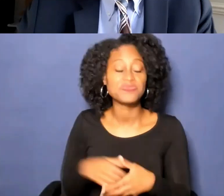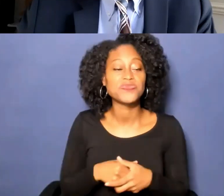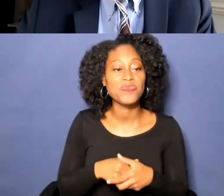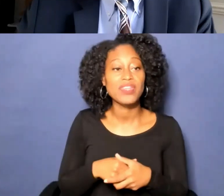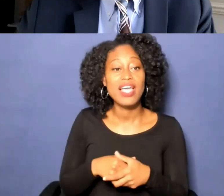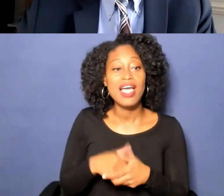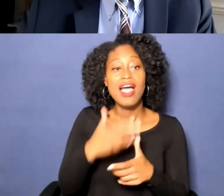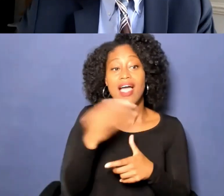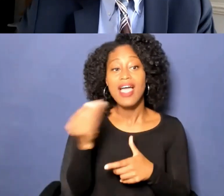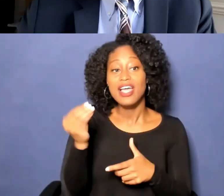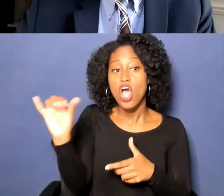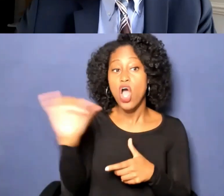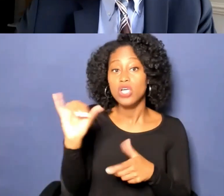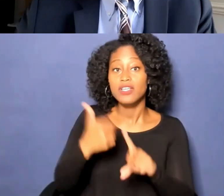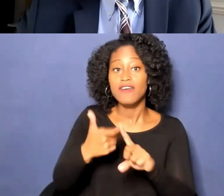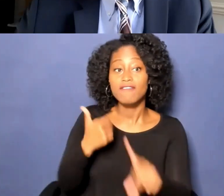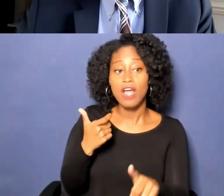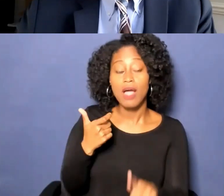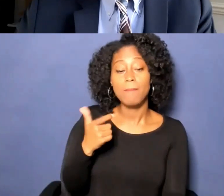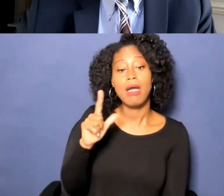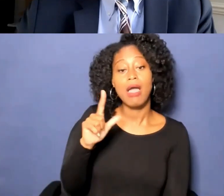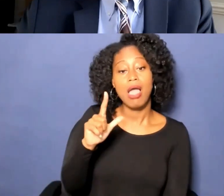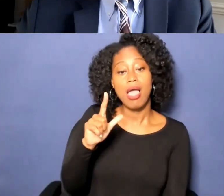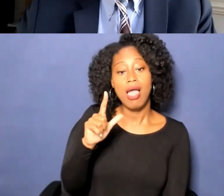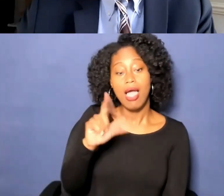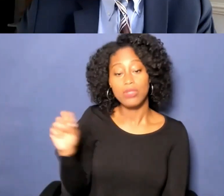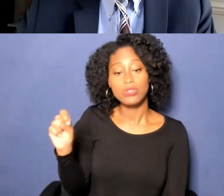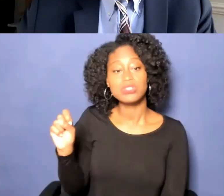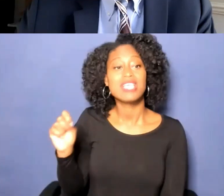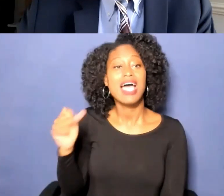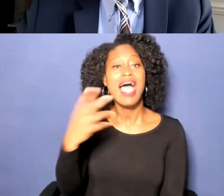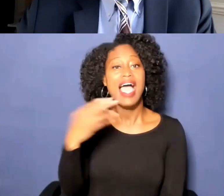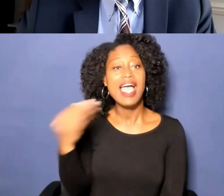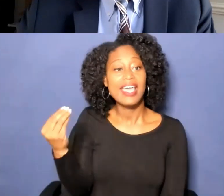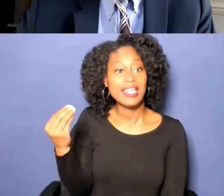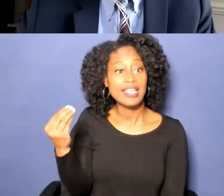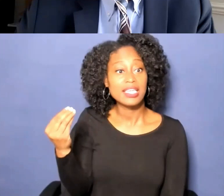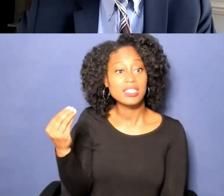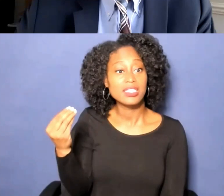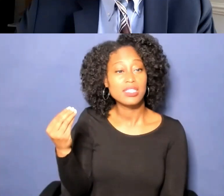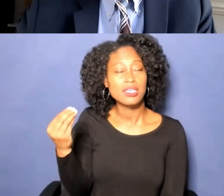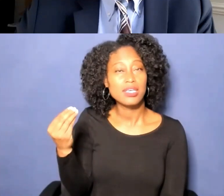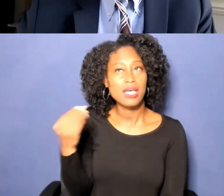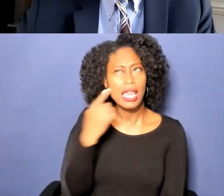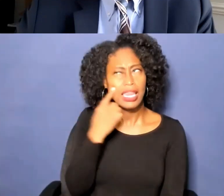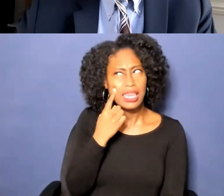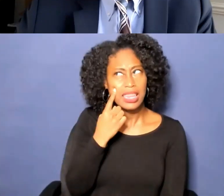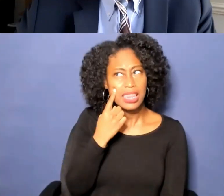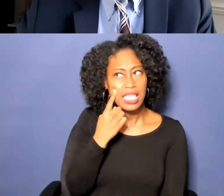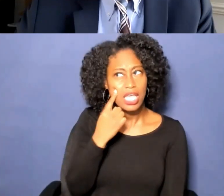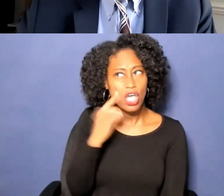data from ELS and I think also